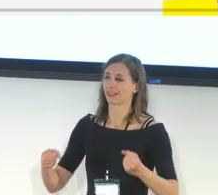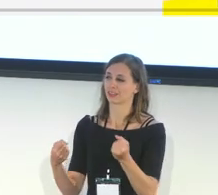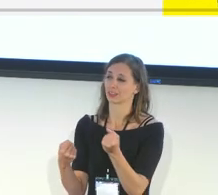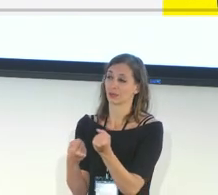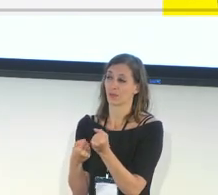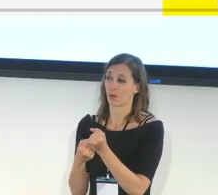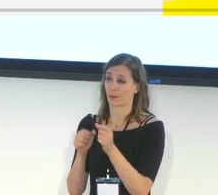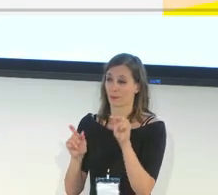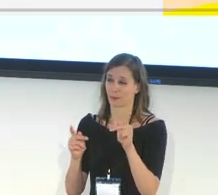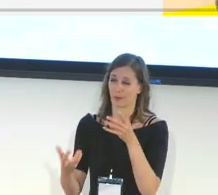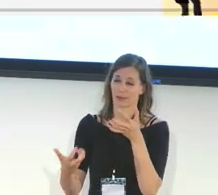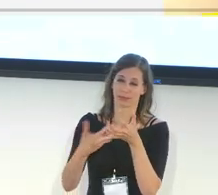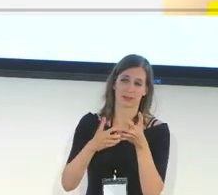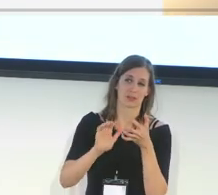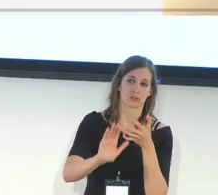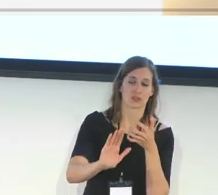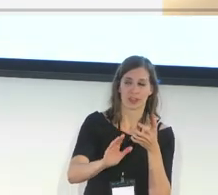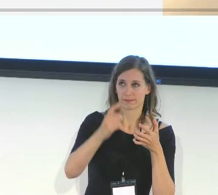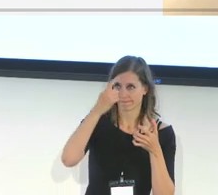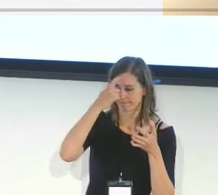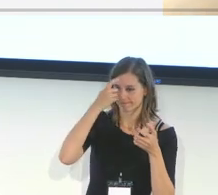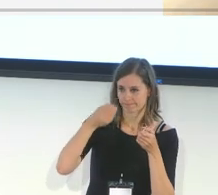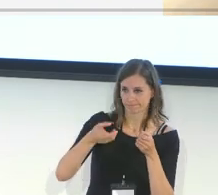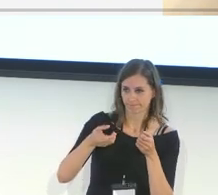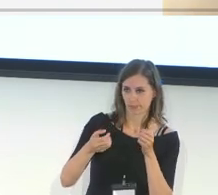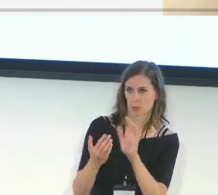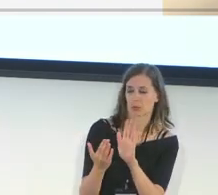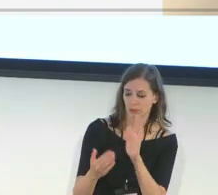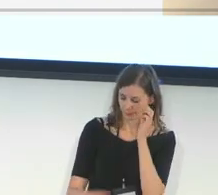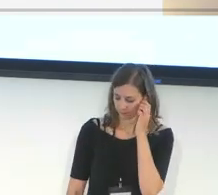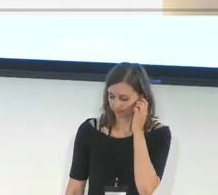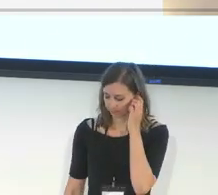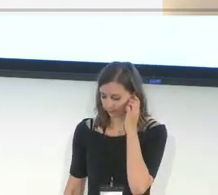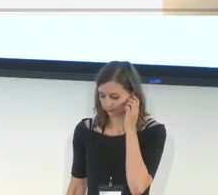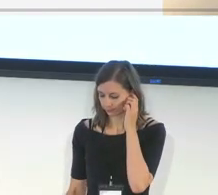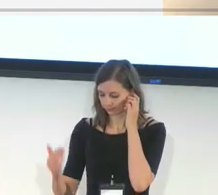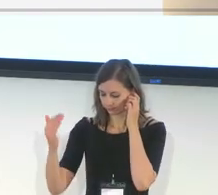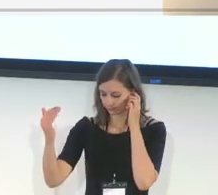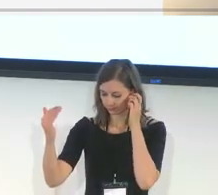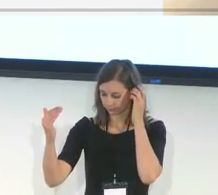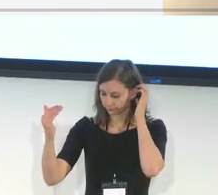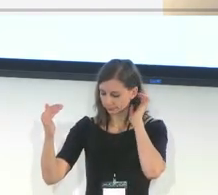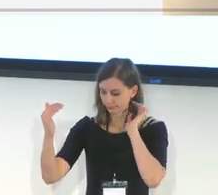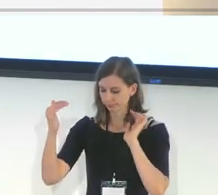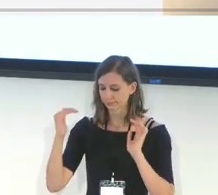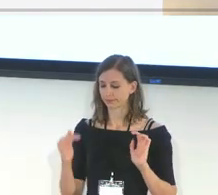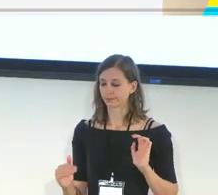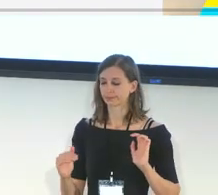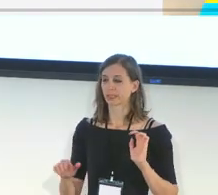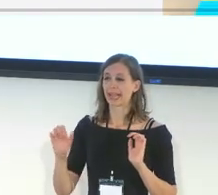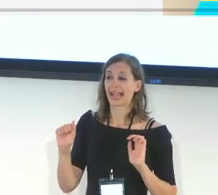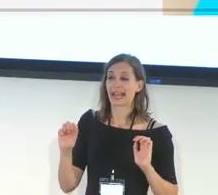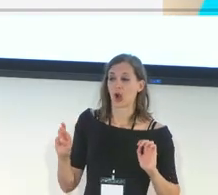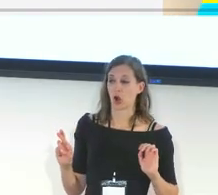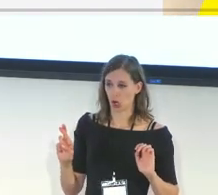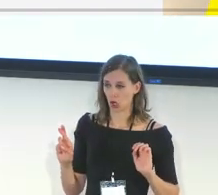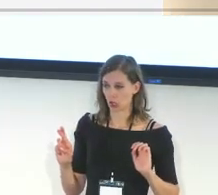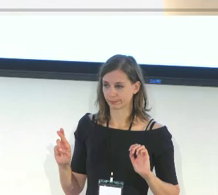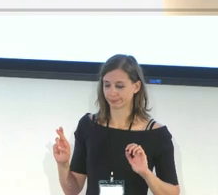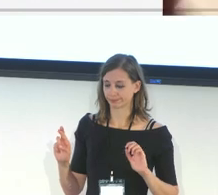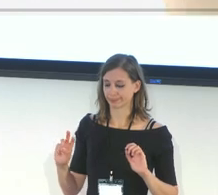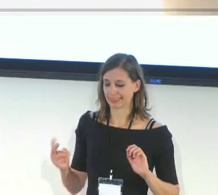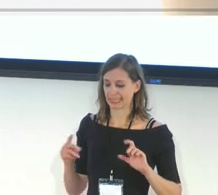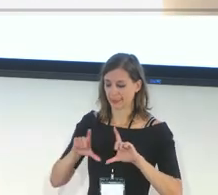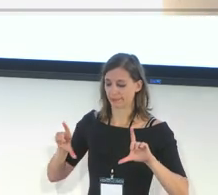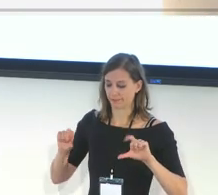them, by tailoring the environment to the content that we're delivering. We've got augmented reality, as you can see there, which is based on the same thing, being